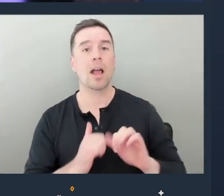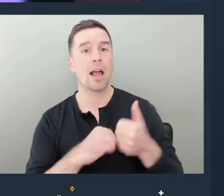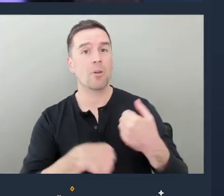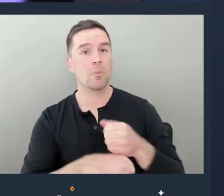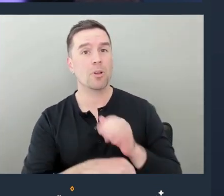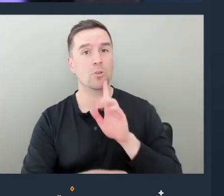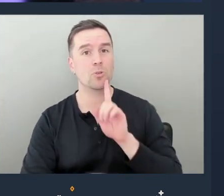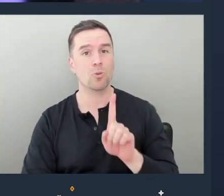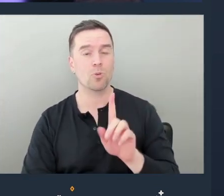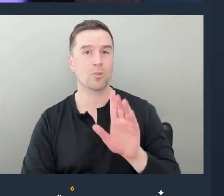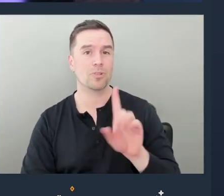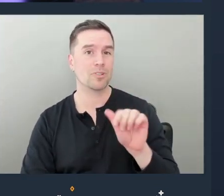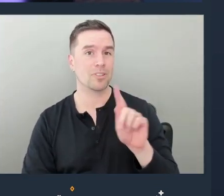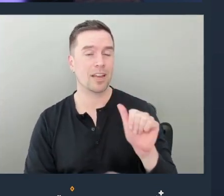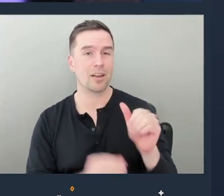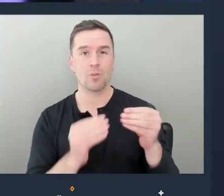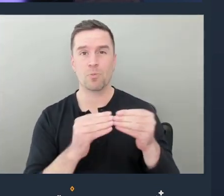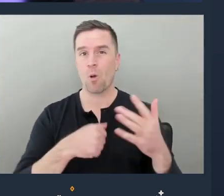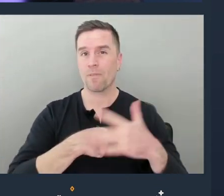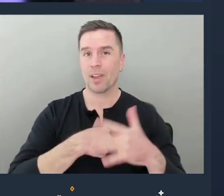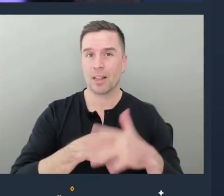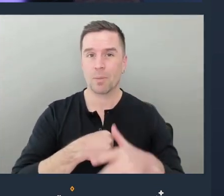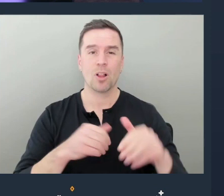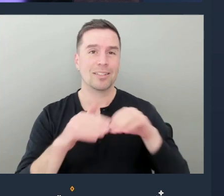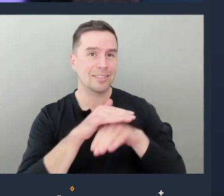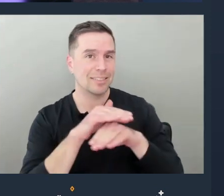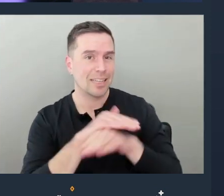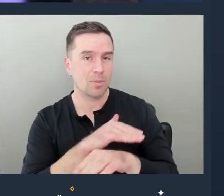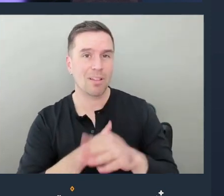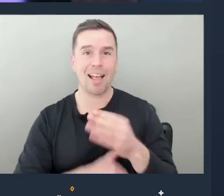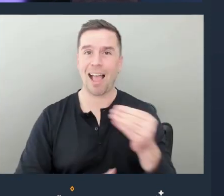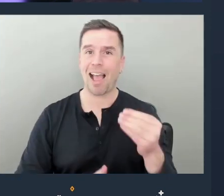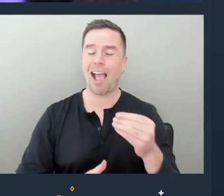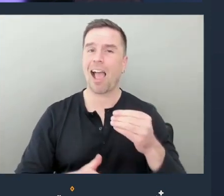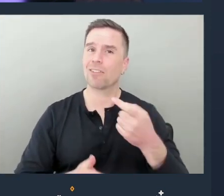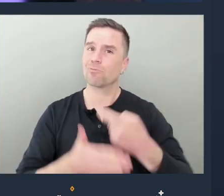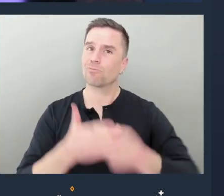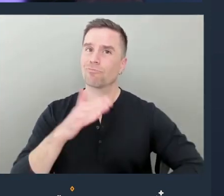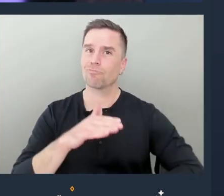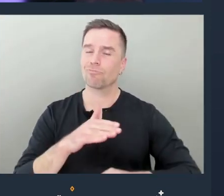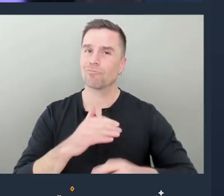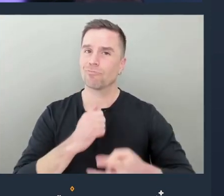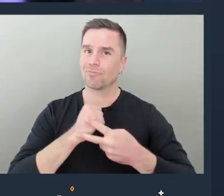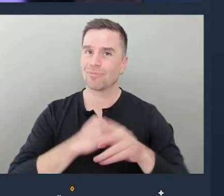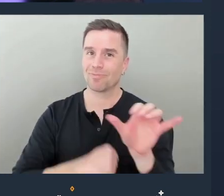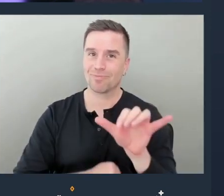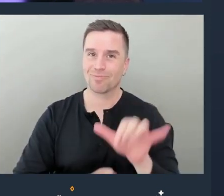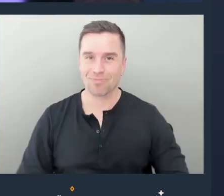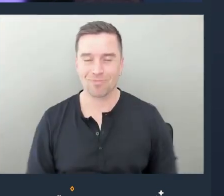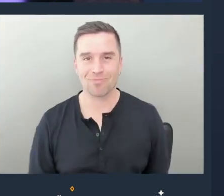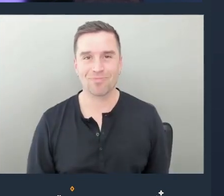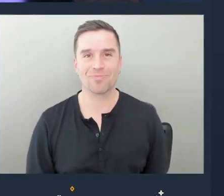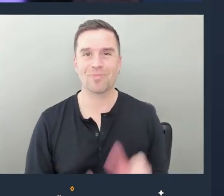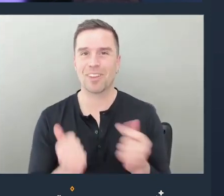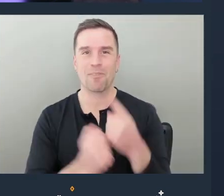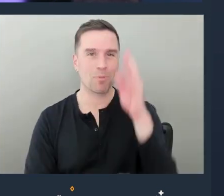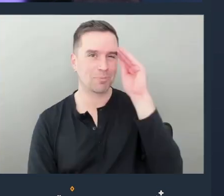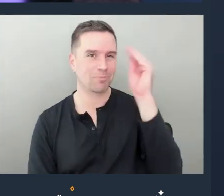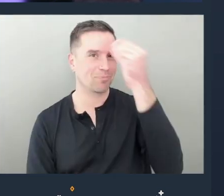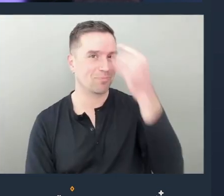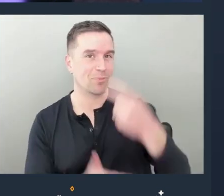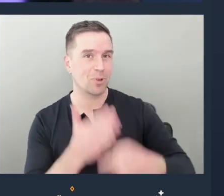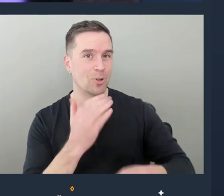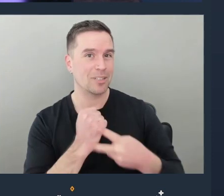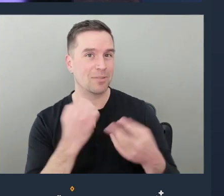how to optimize cost savings, which, as we all know, is top of mind for many right now. I'm also excited to share a number of launch announcements that we've